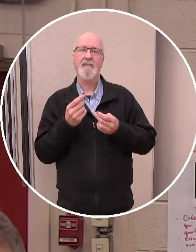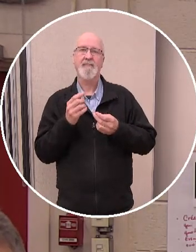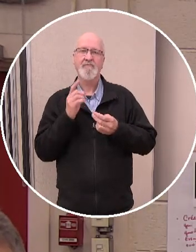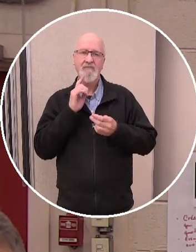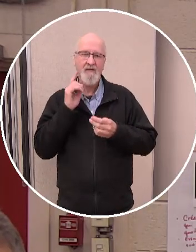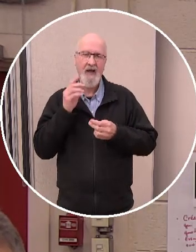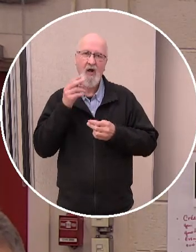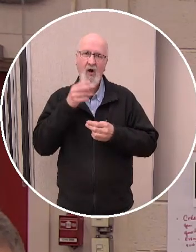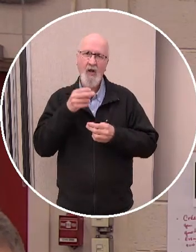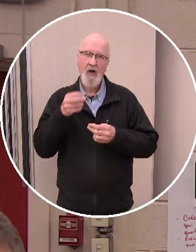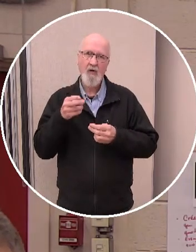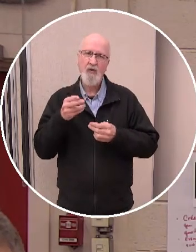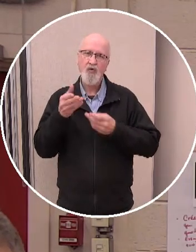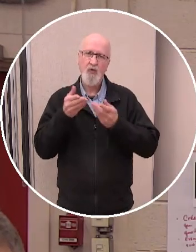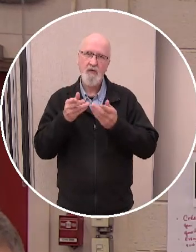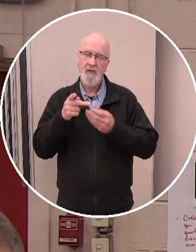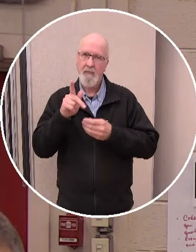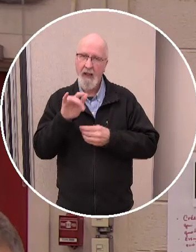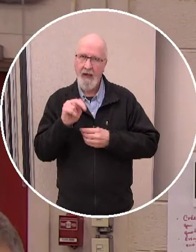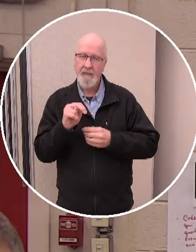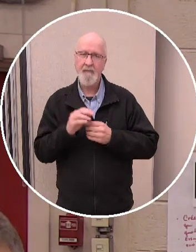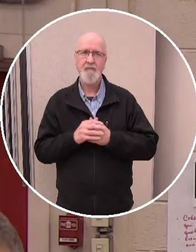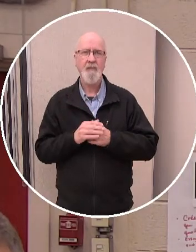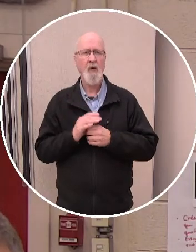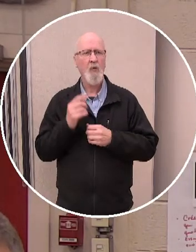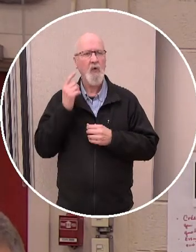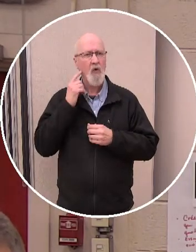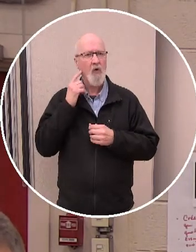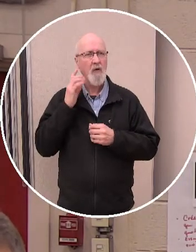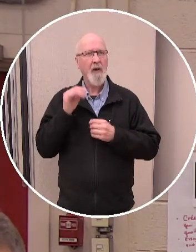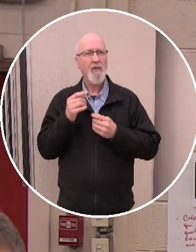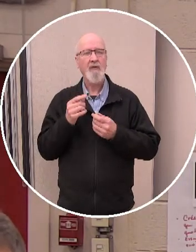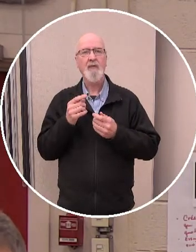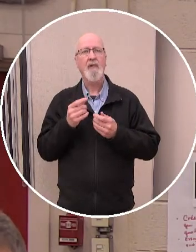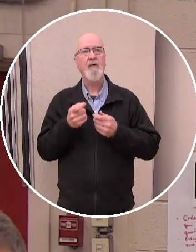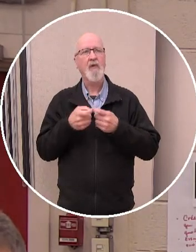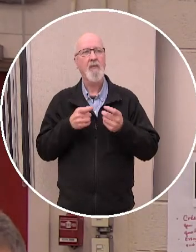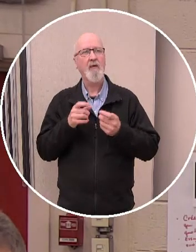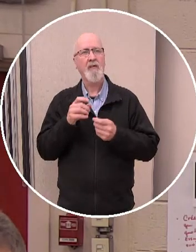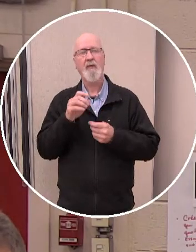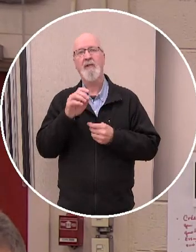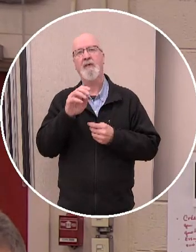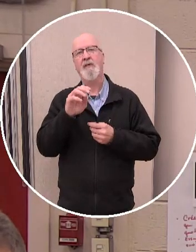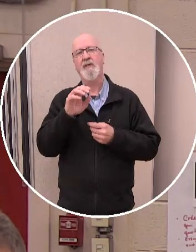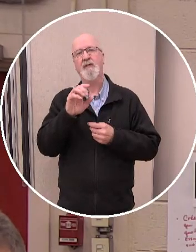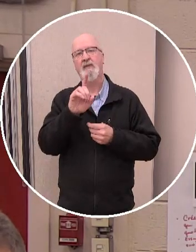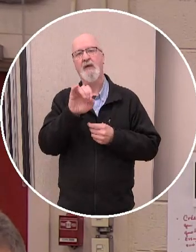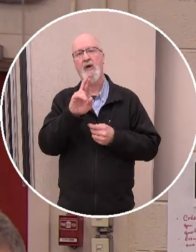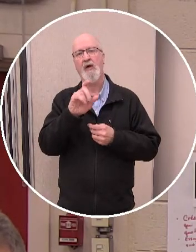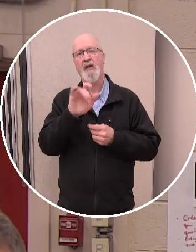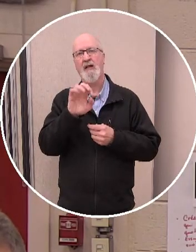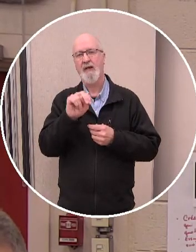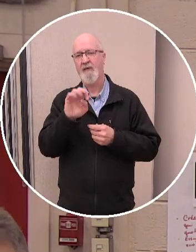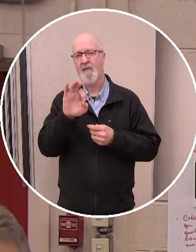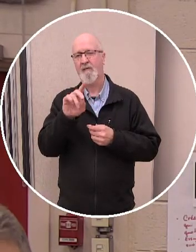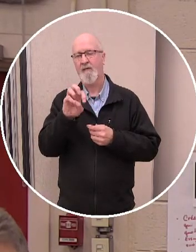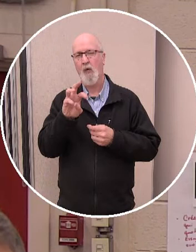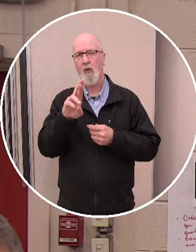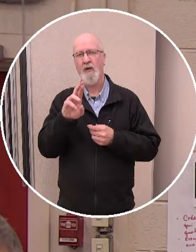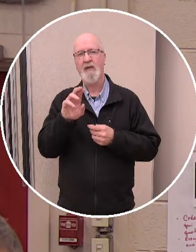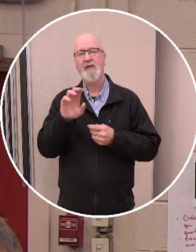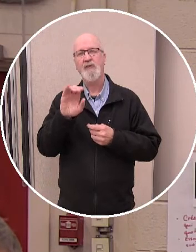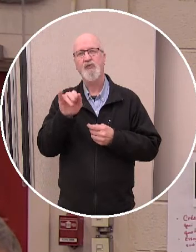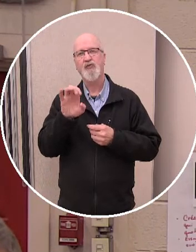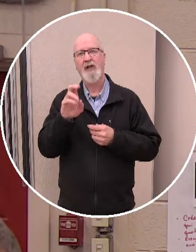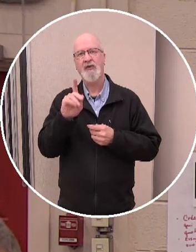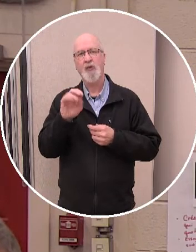Plan. We were advised of the recent hiring of Mrs. Darlene Fewer-Jackson for the Director of Programs,